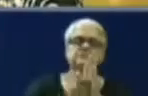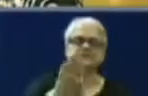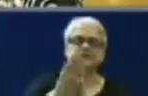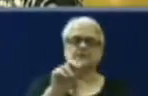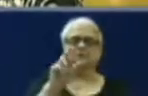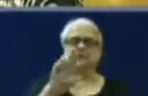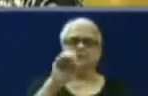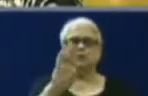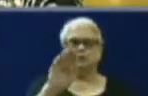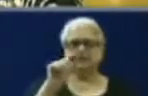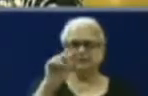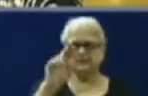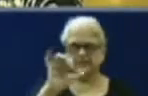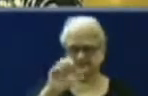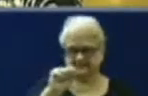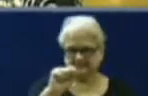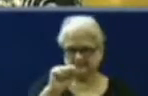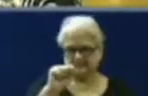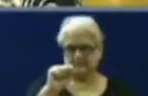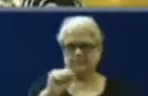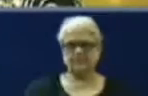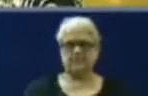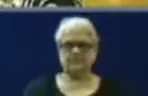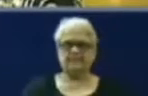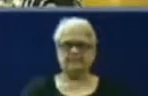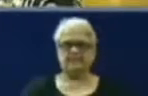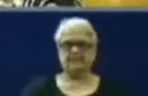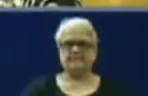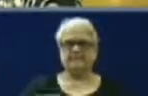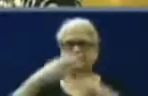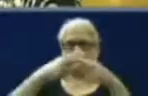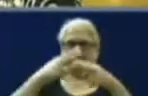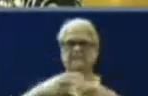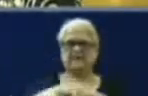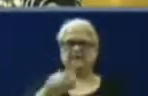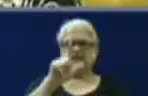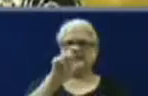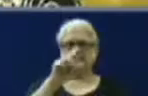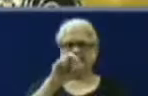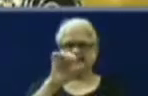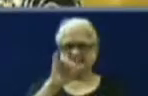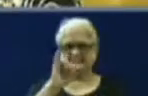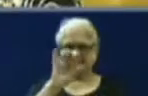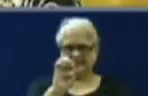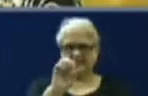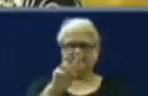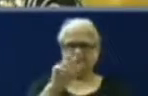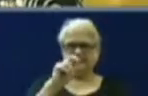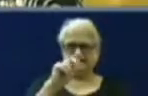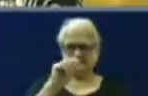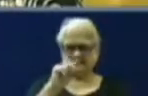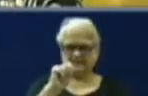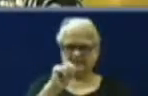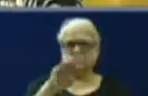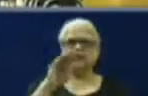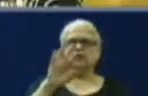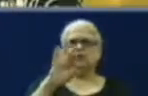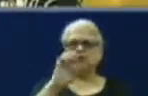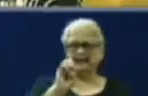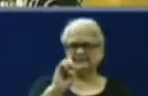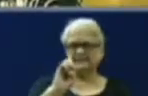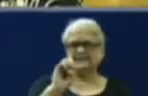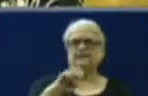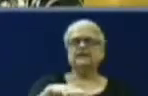students, Neil Salvi, Connor Gerald, Melanie Crespo, Lexi Benton, Grant Setliff, Noah Langford, and